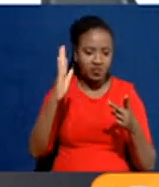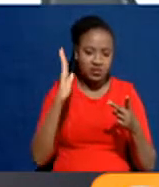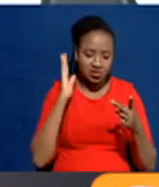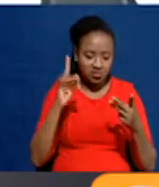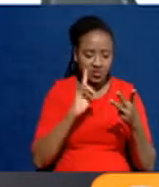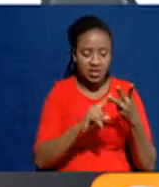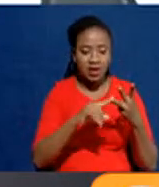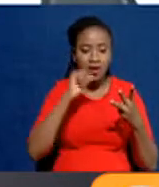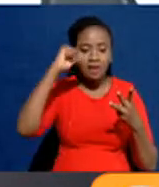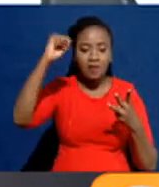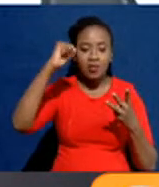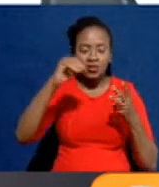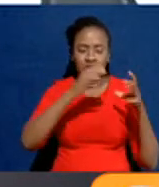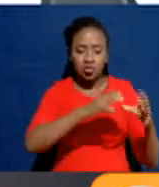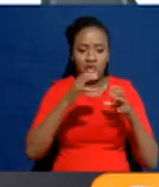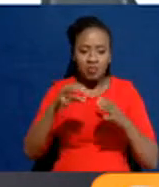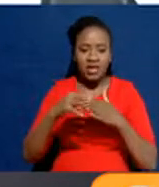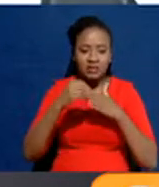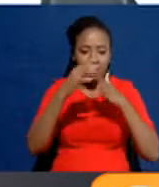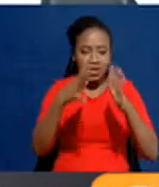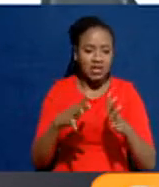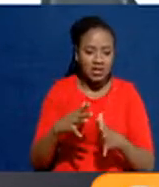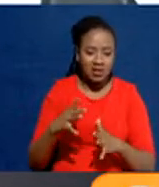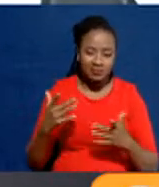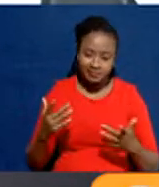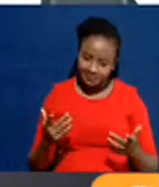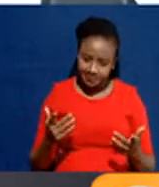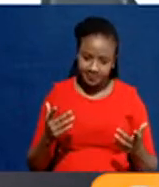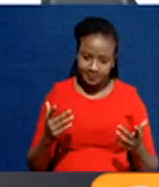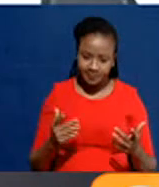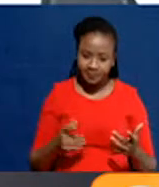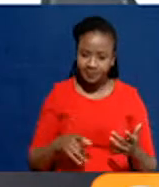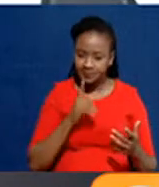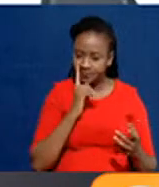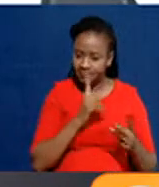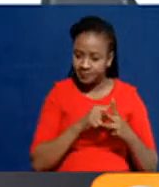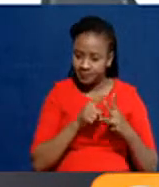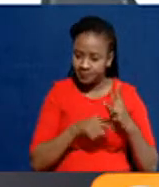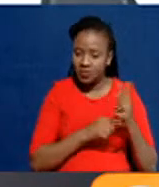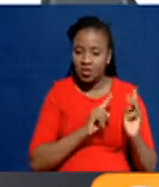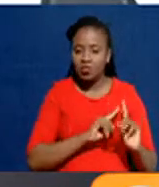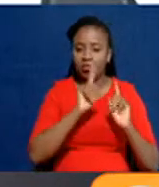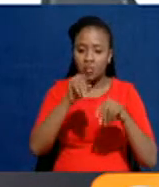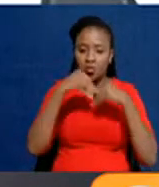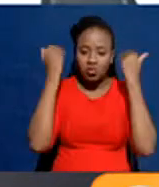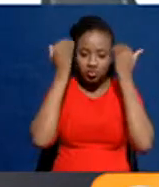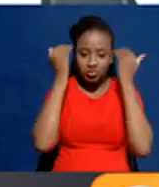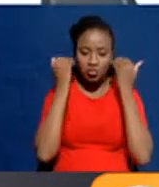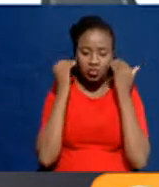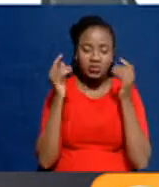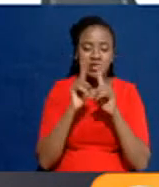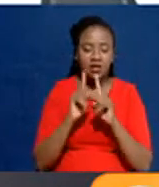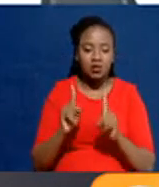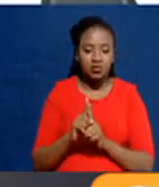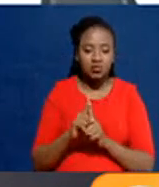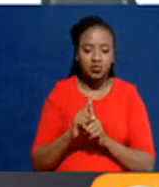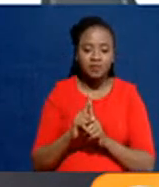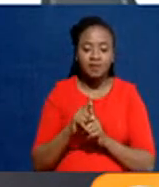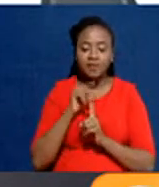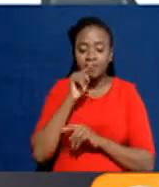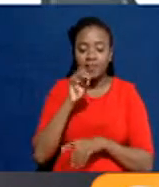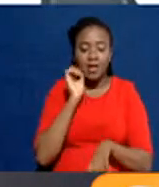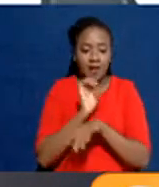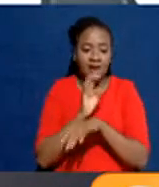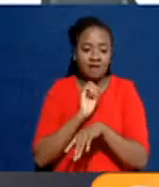party leader. Now, that again is something that is going to court. And once again, the question of the advice that is